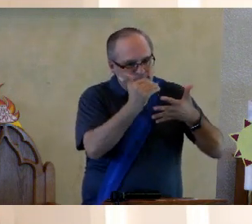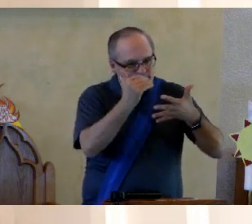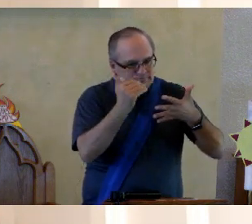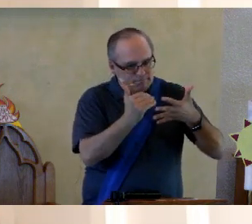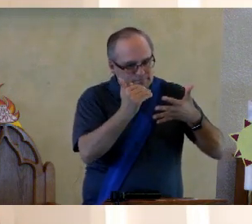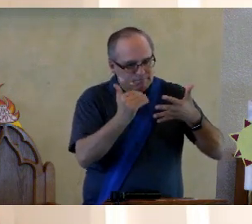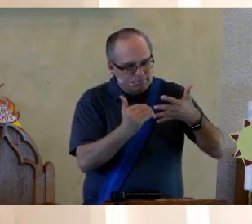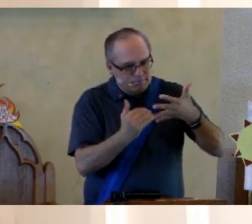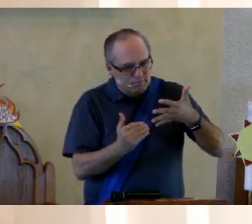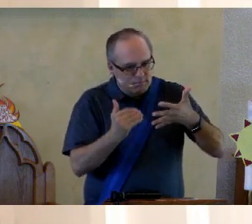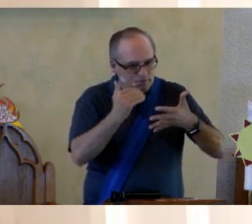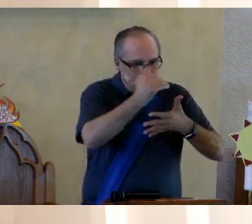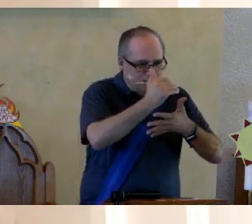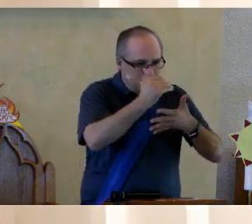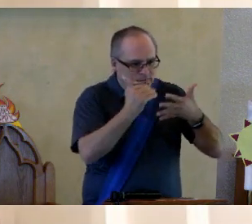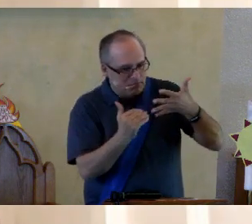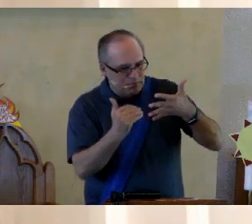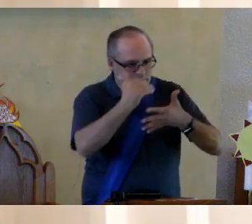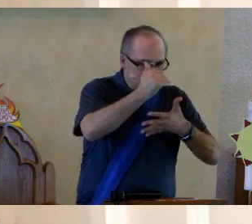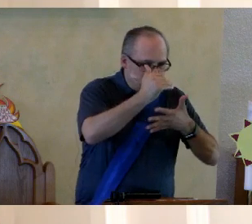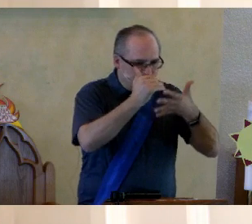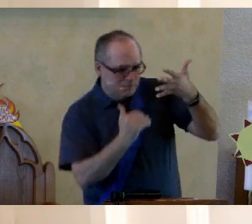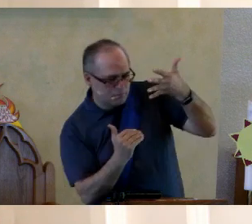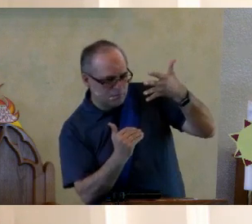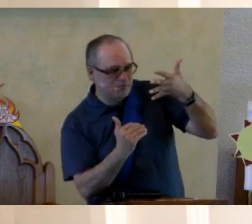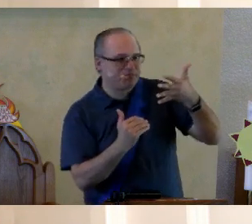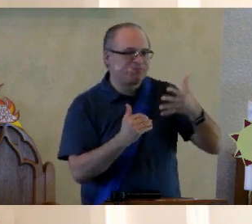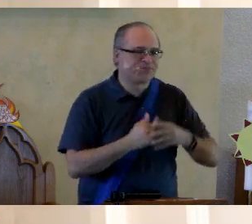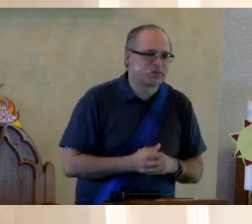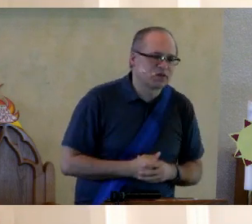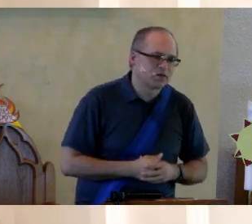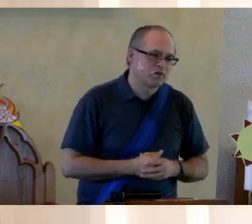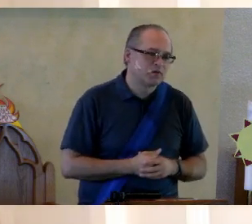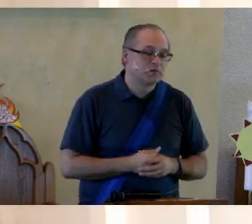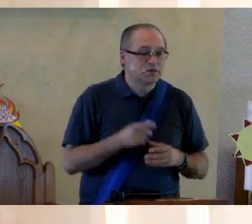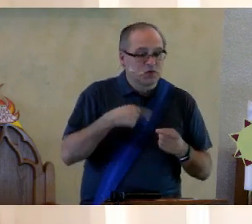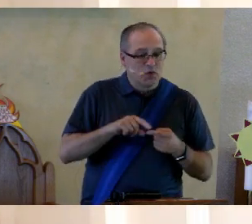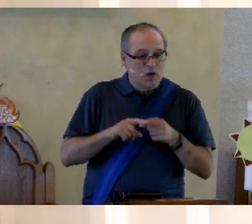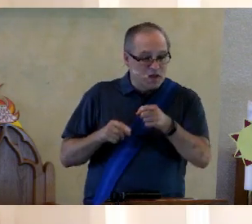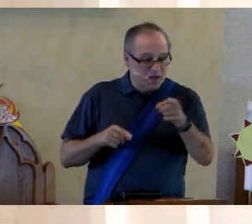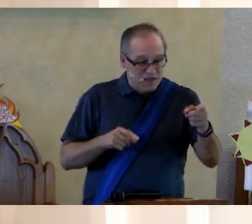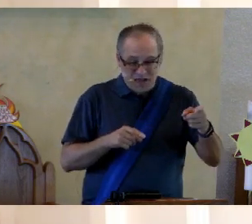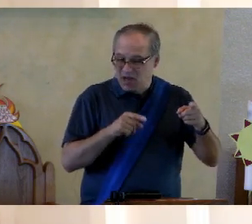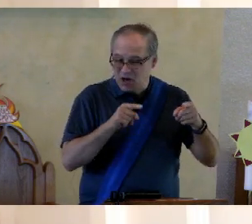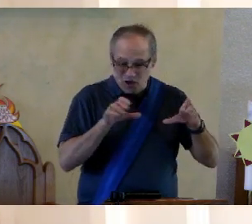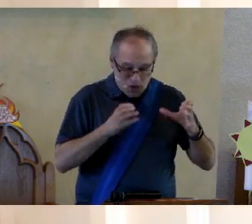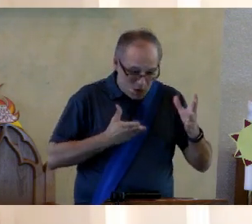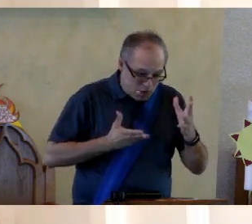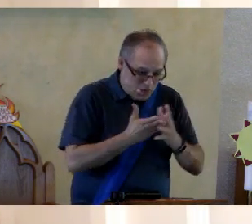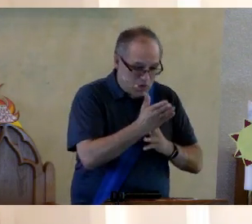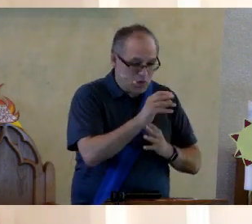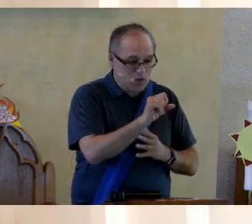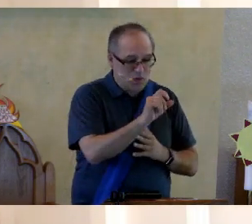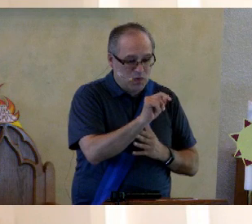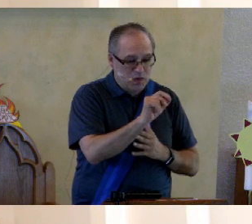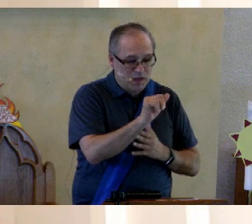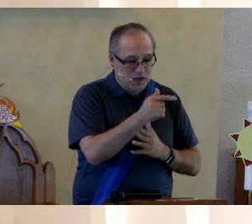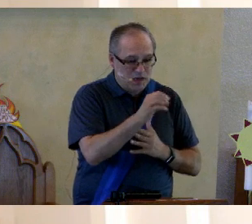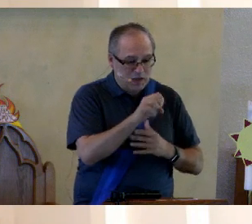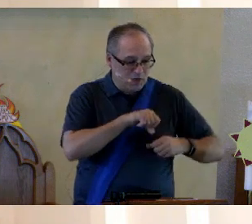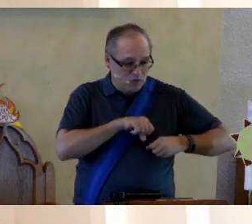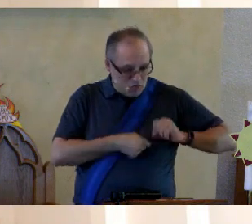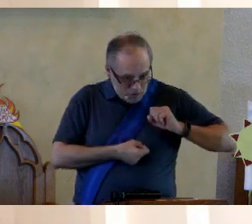grief as a cyclical process rather than a linear one. So whenever I notice that my clients are cycling through the stages of grief rapidly, to keep